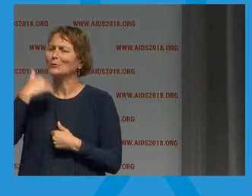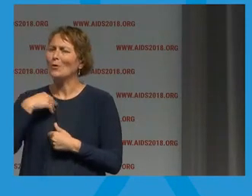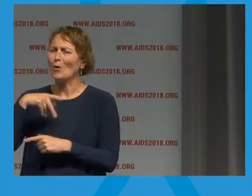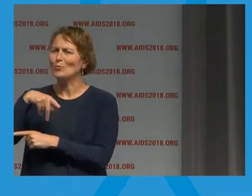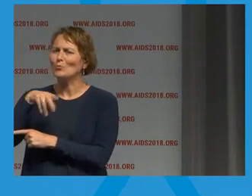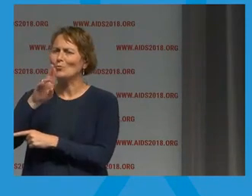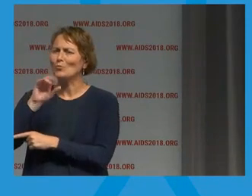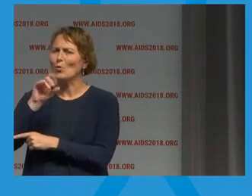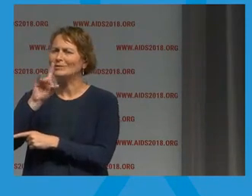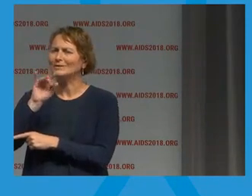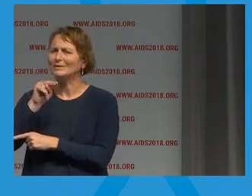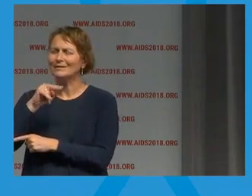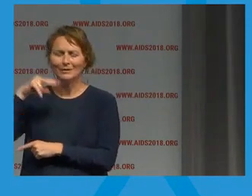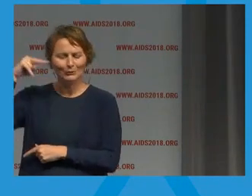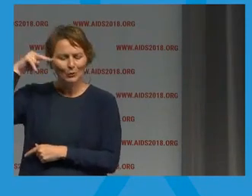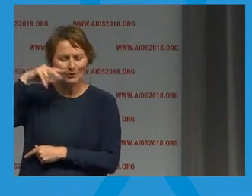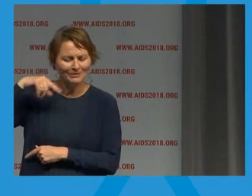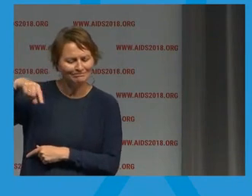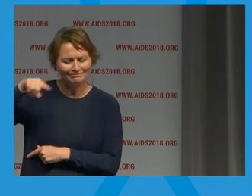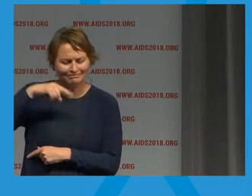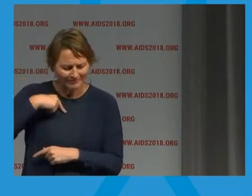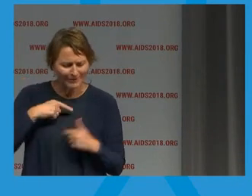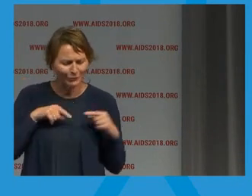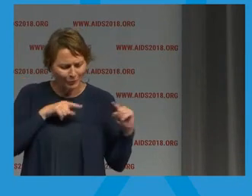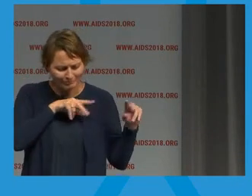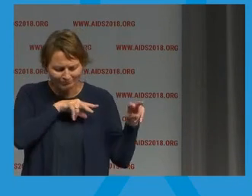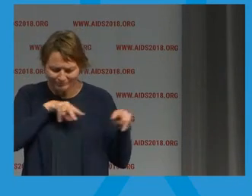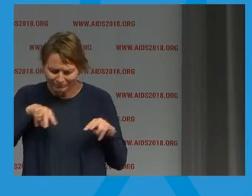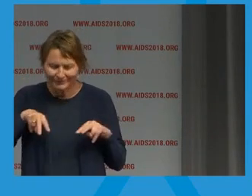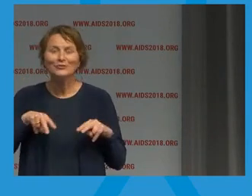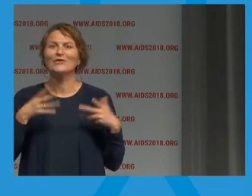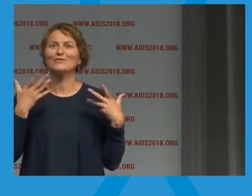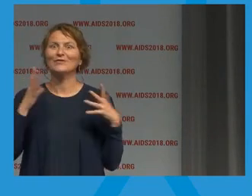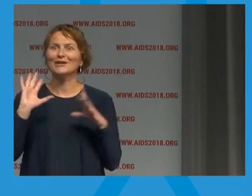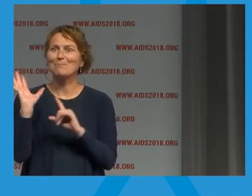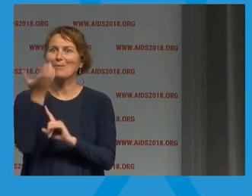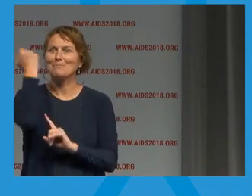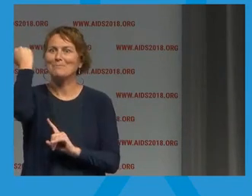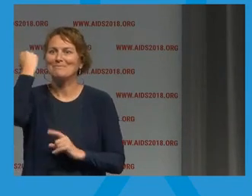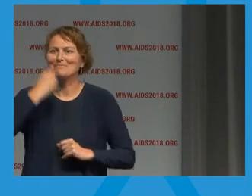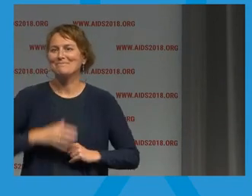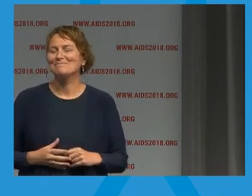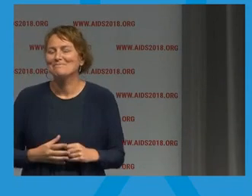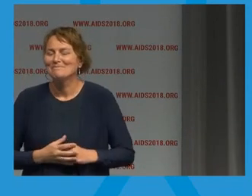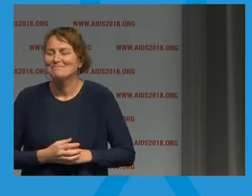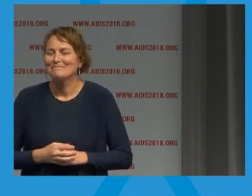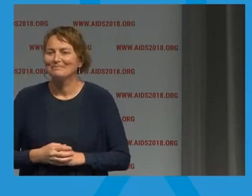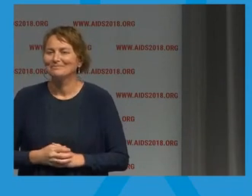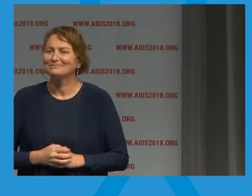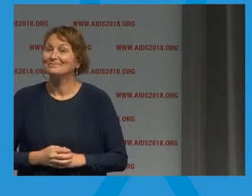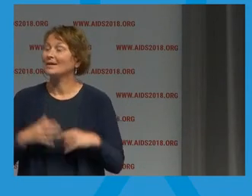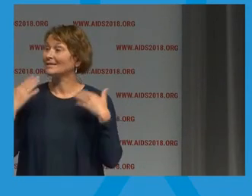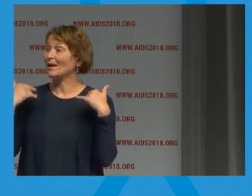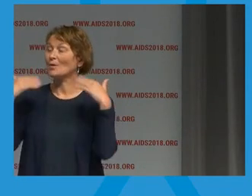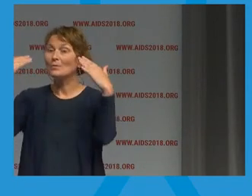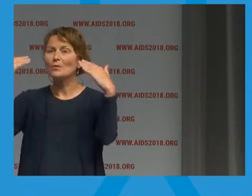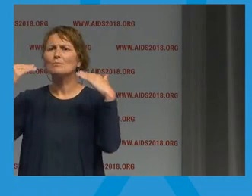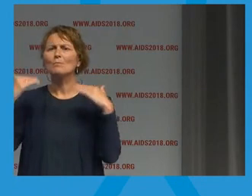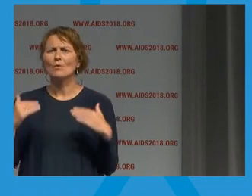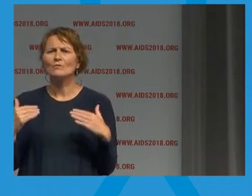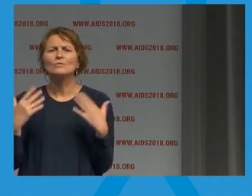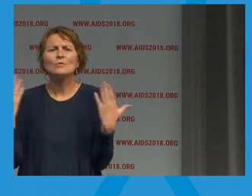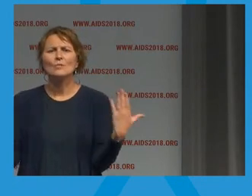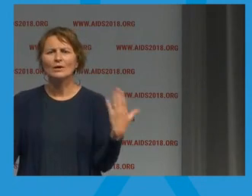looking down on us and saying, yo, she did it. We now move to the part of